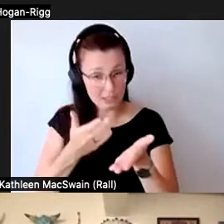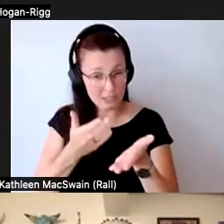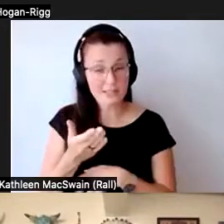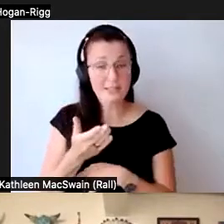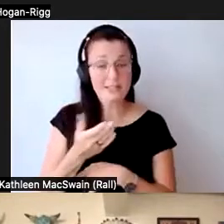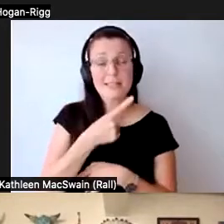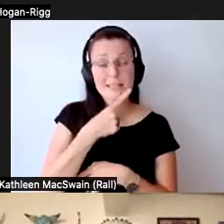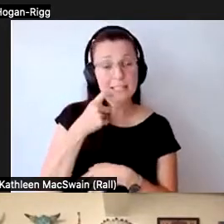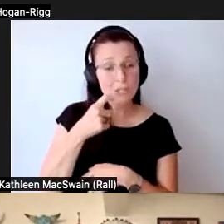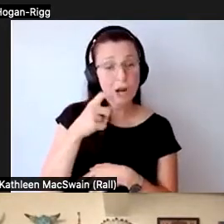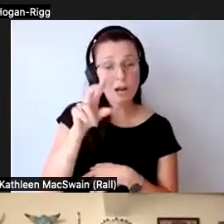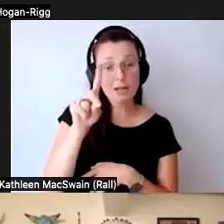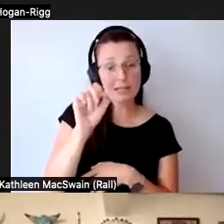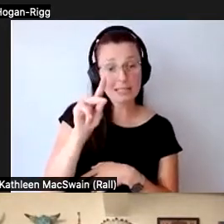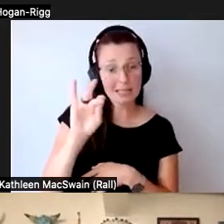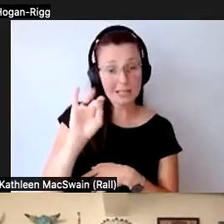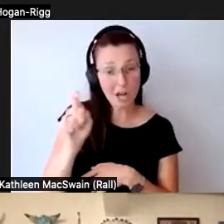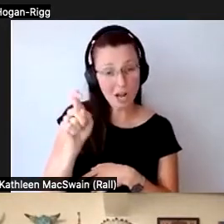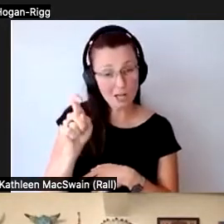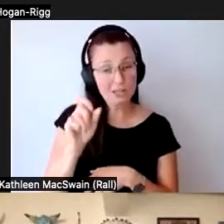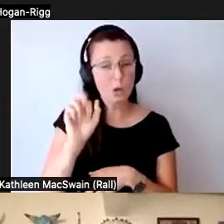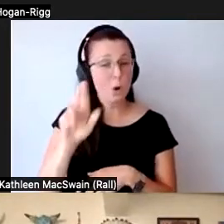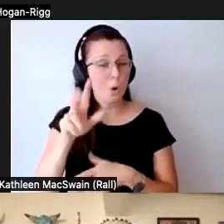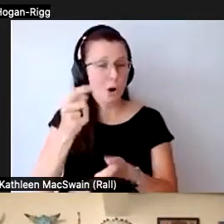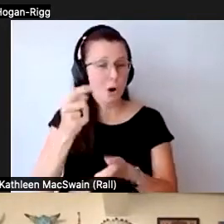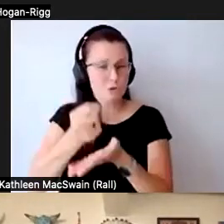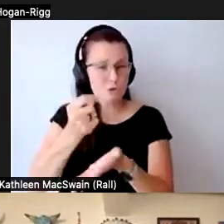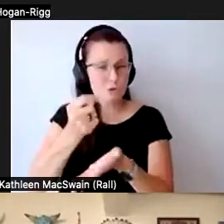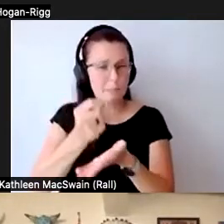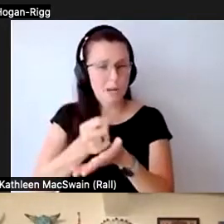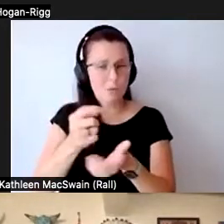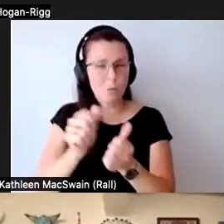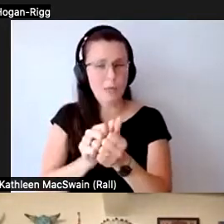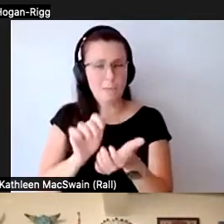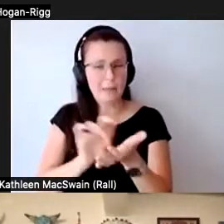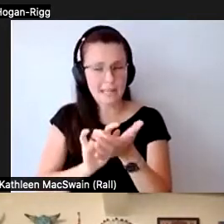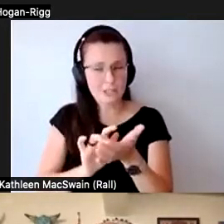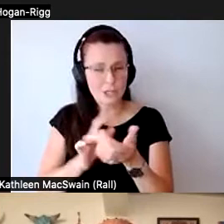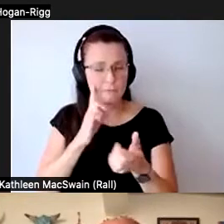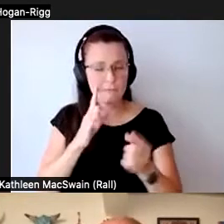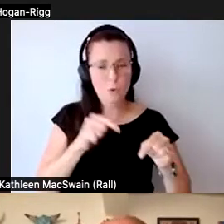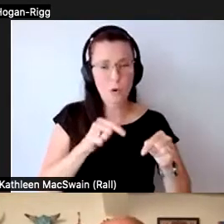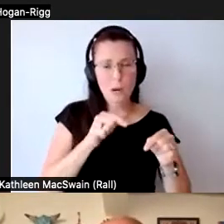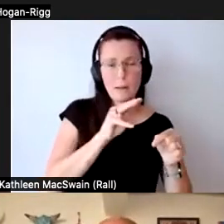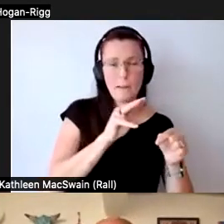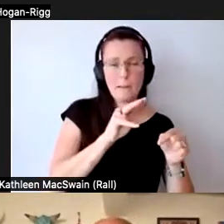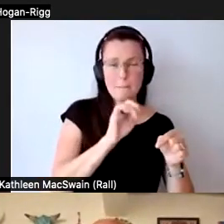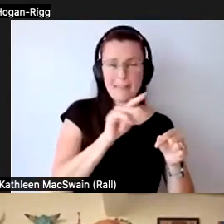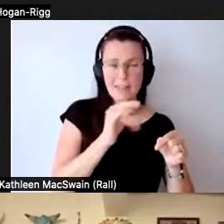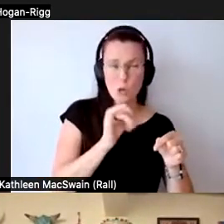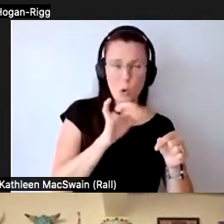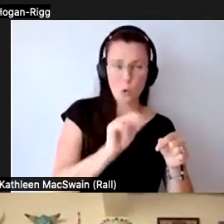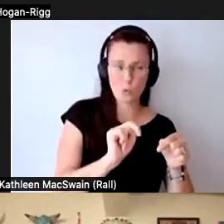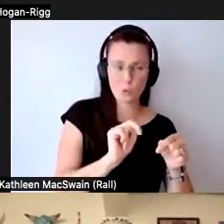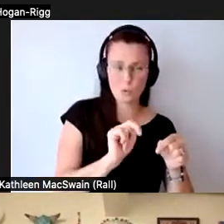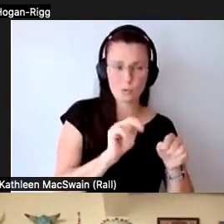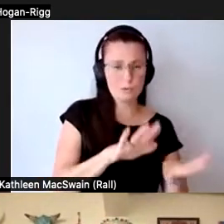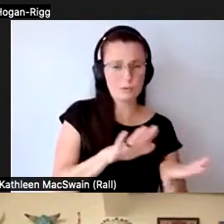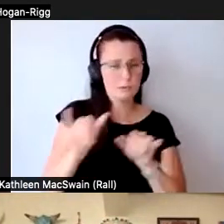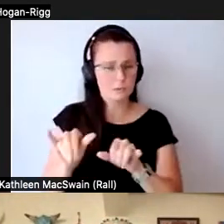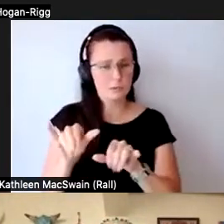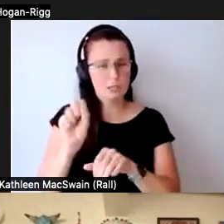medications for opioid use disorder like Suboxone or methadone here in the United States. There's also been studies to